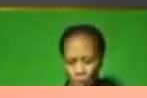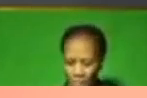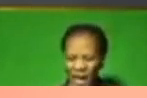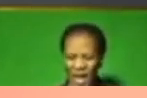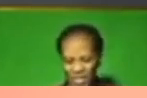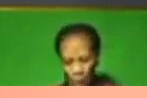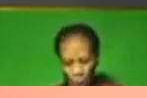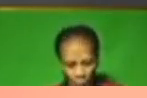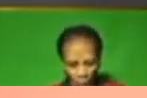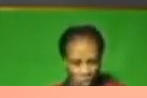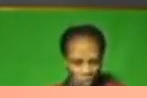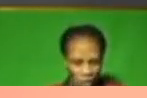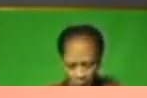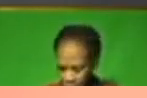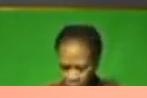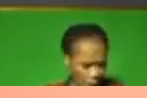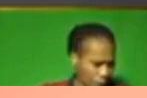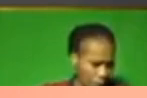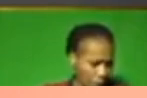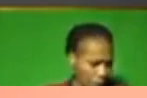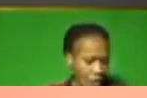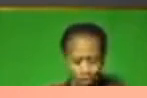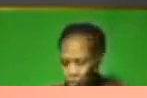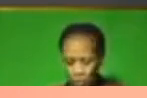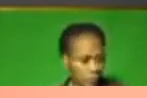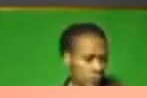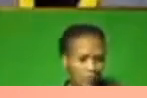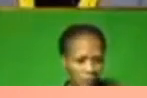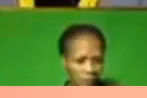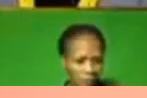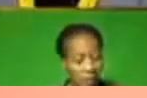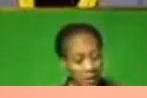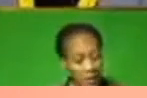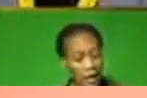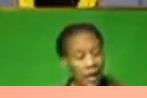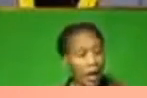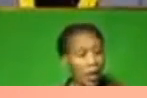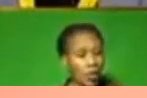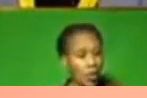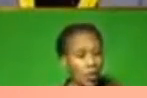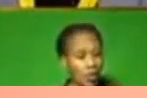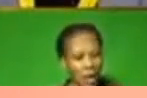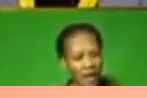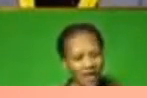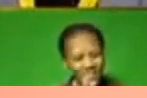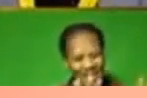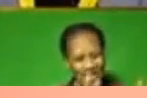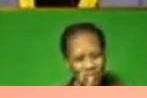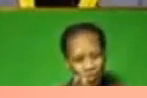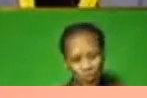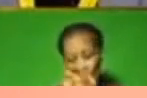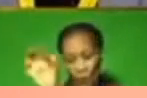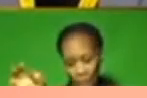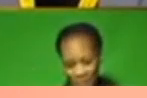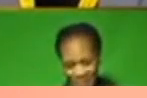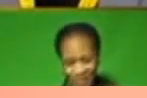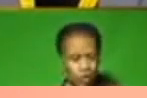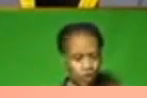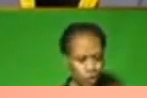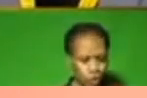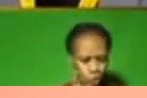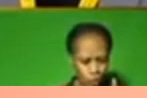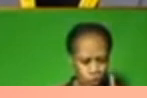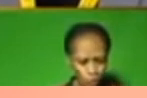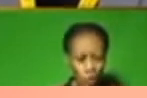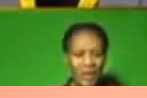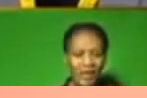toilets. Unsafe toilets have been replaced in 92% of schools